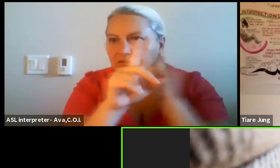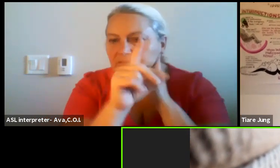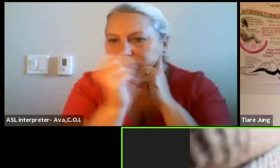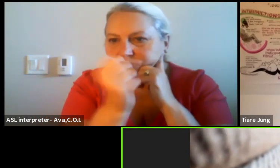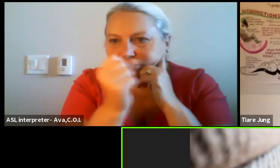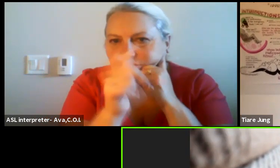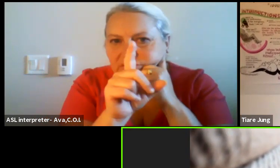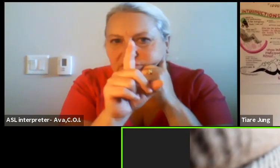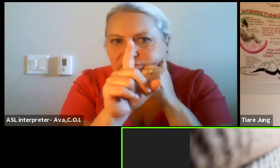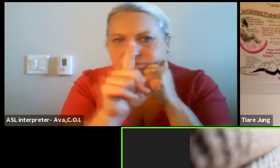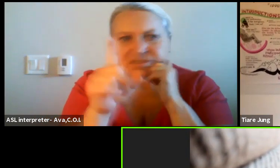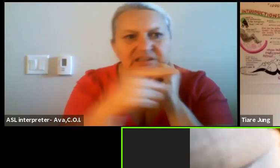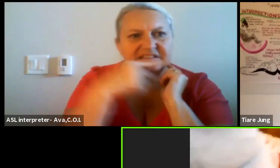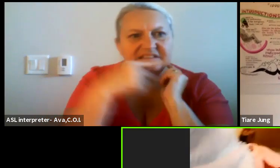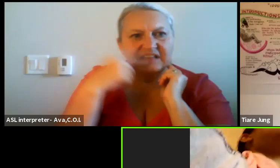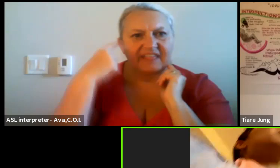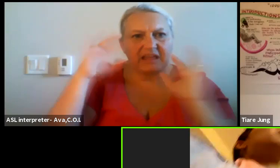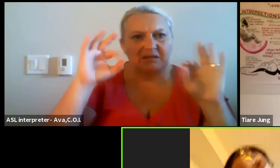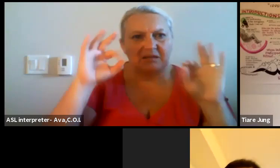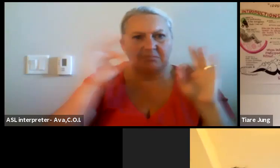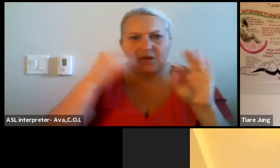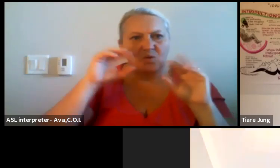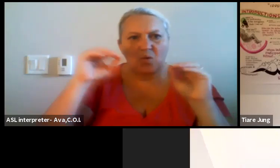I don't think there's any more echo.